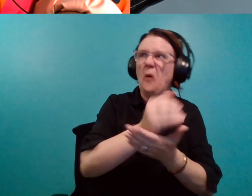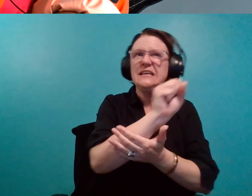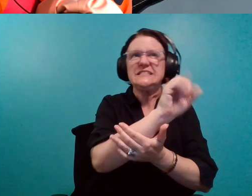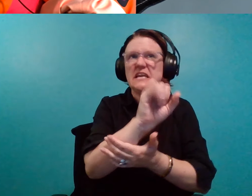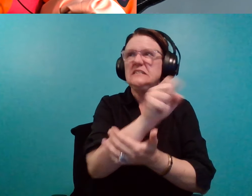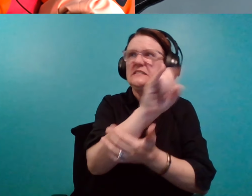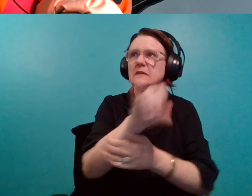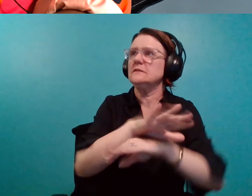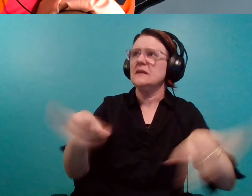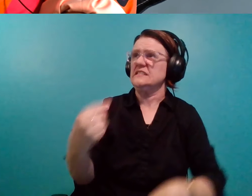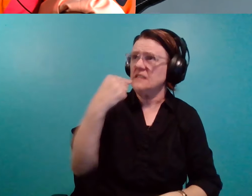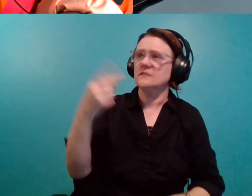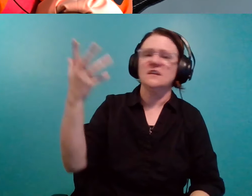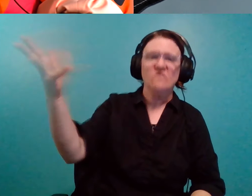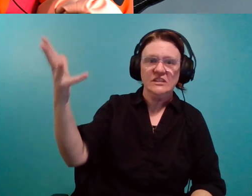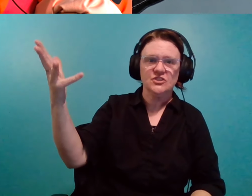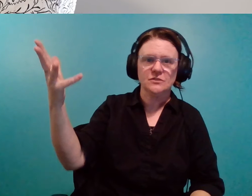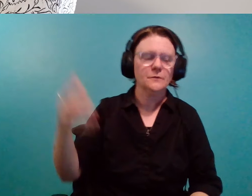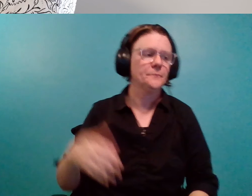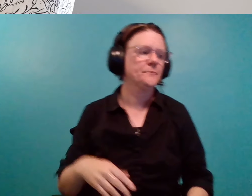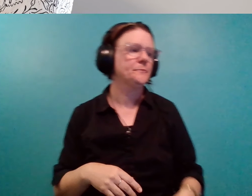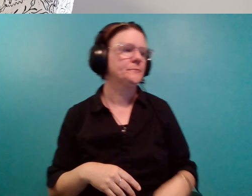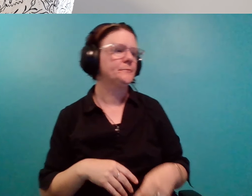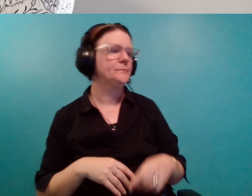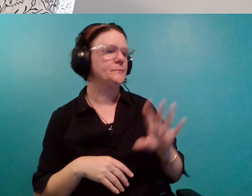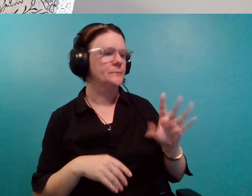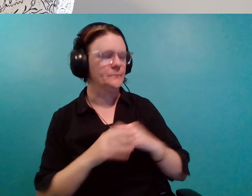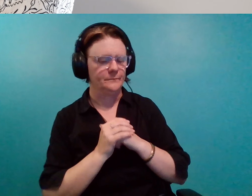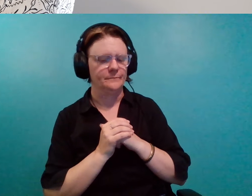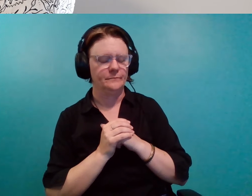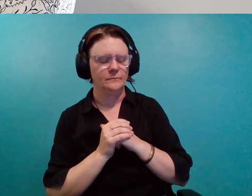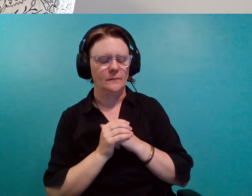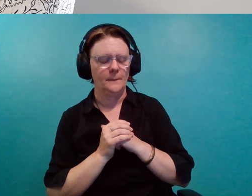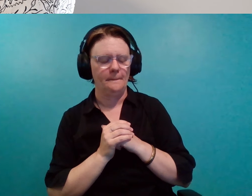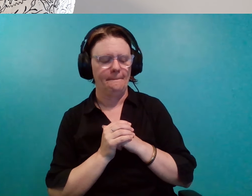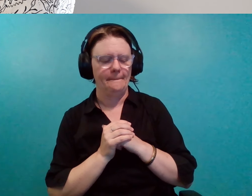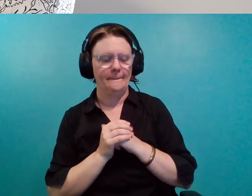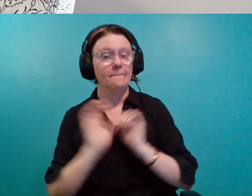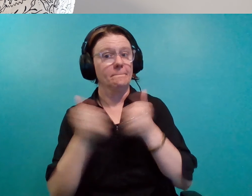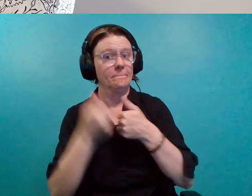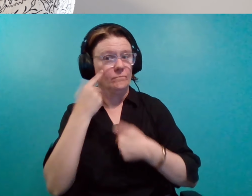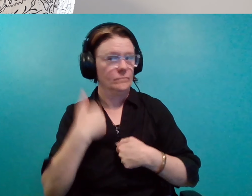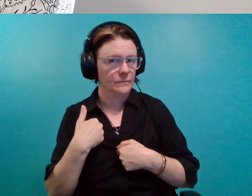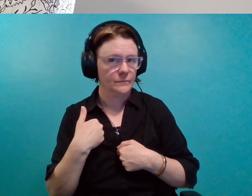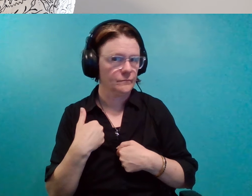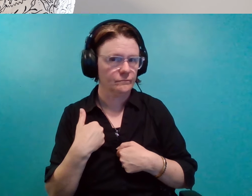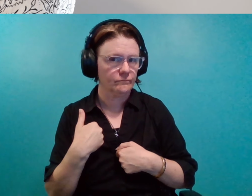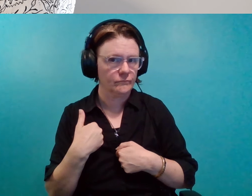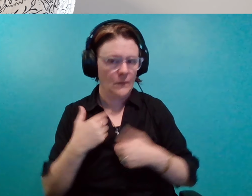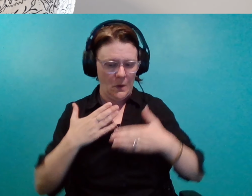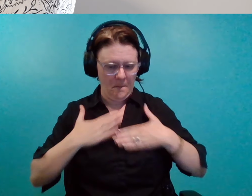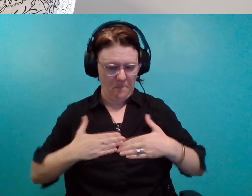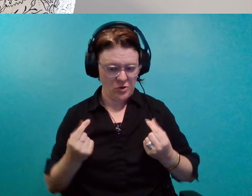amount that we can only make this amount. It sucks. Like, stop it. Well, I think one of the things that's so hard is you can't